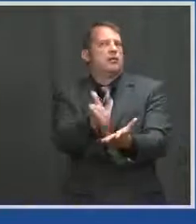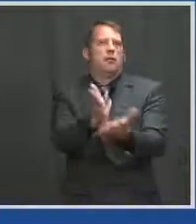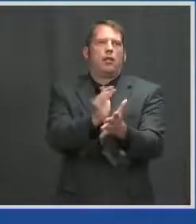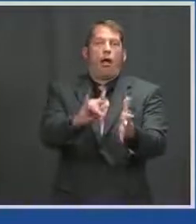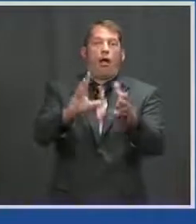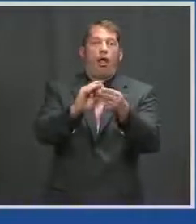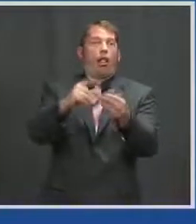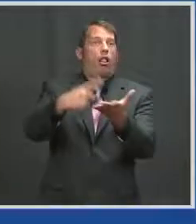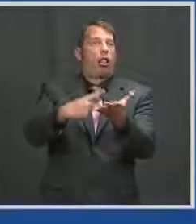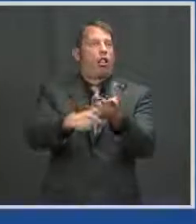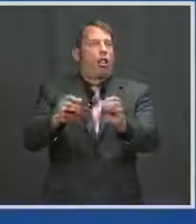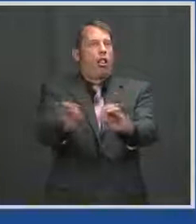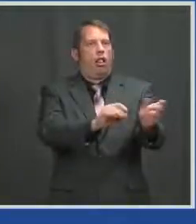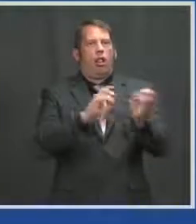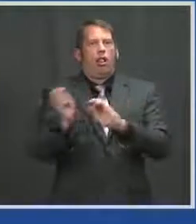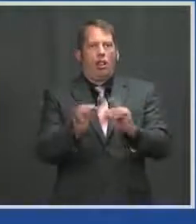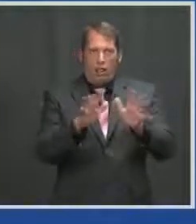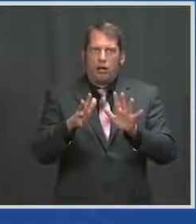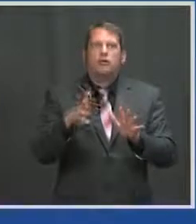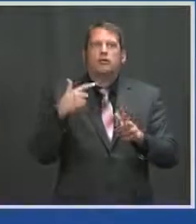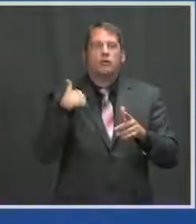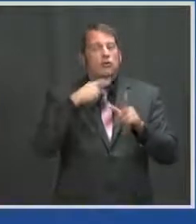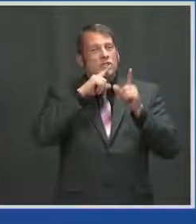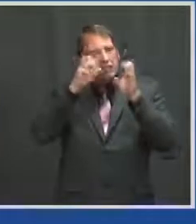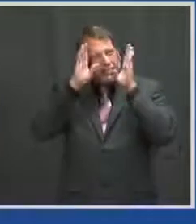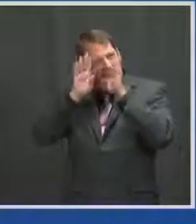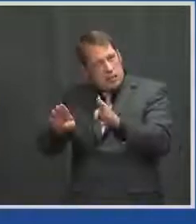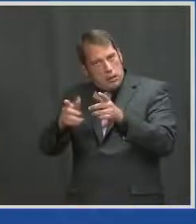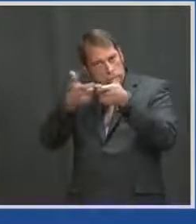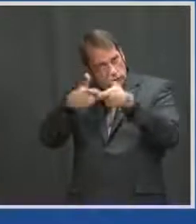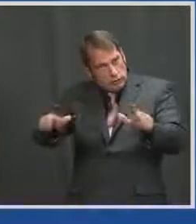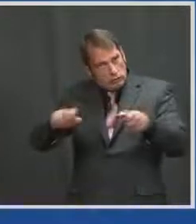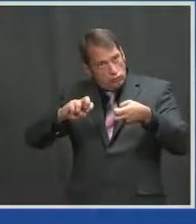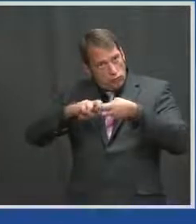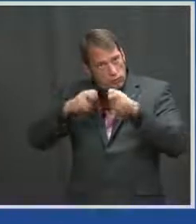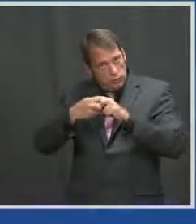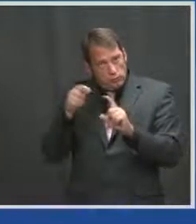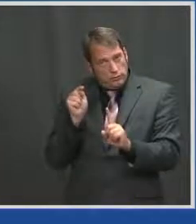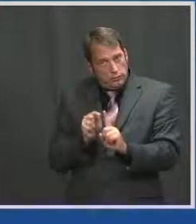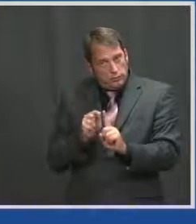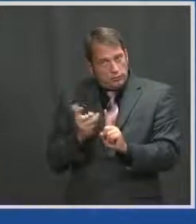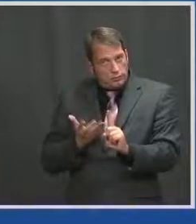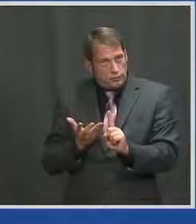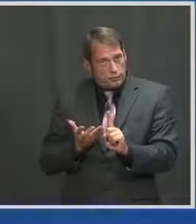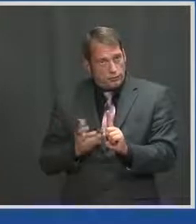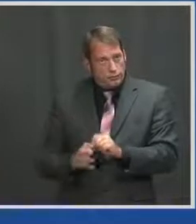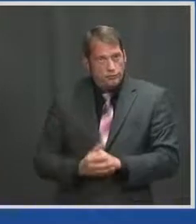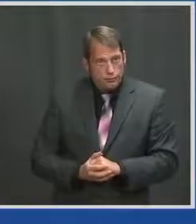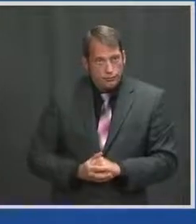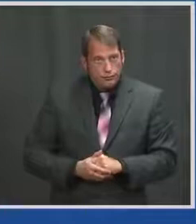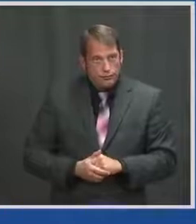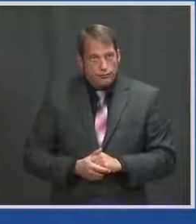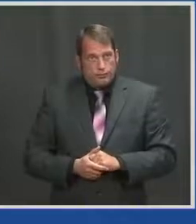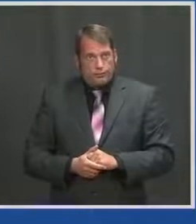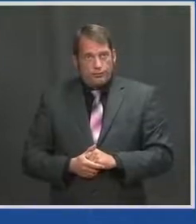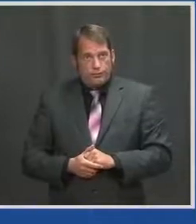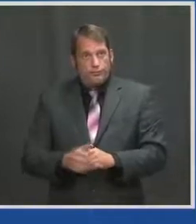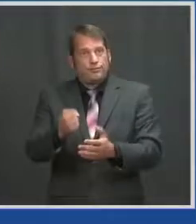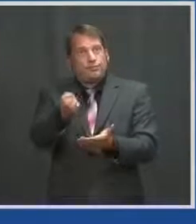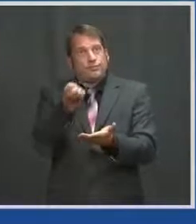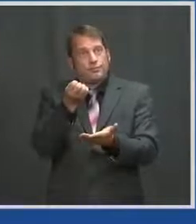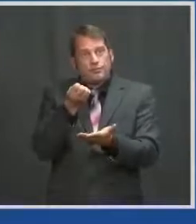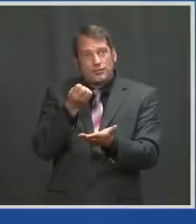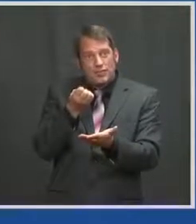problem, notwithstanding the commentary you might have heard this morning. It is that our economy still has